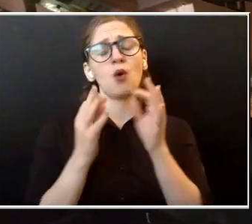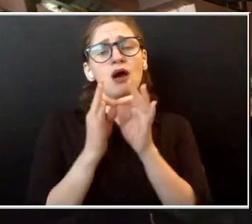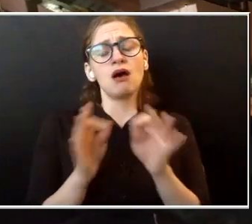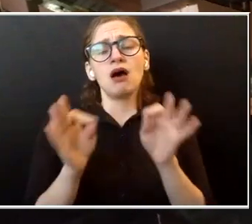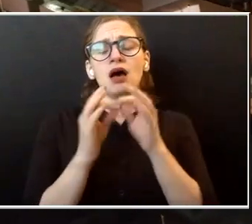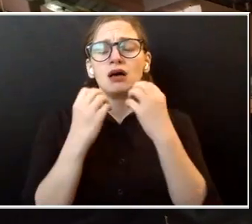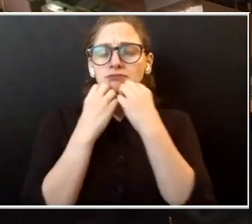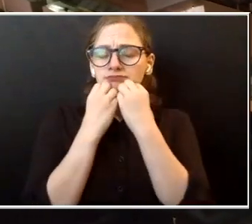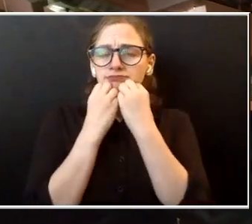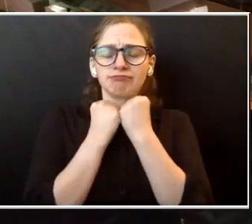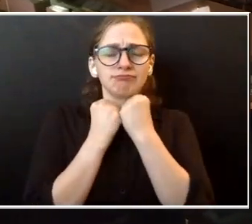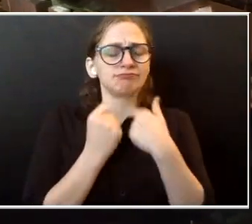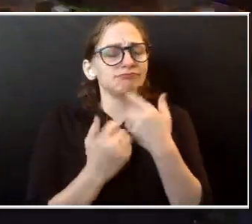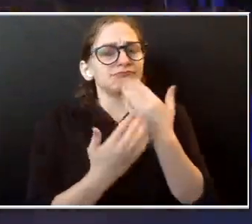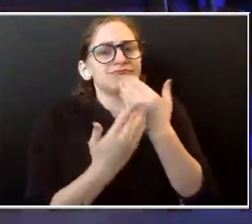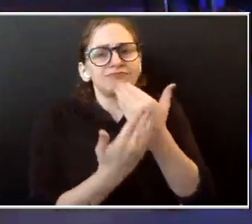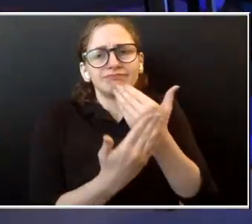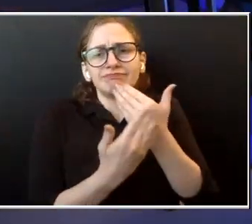much for doing this for me.